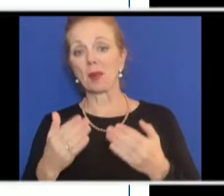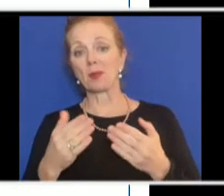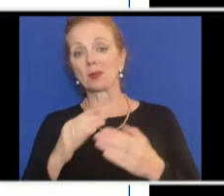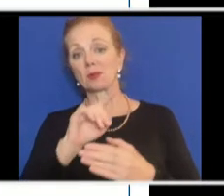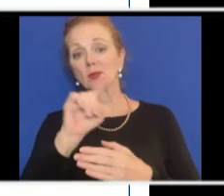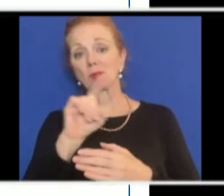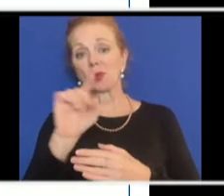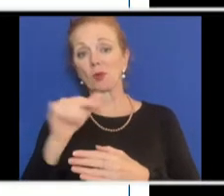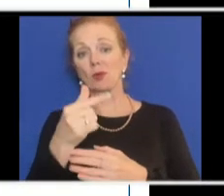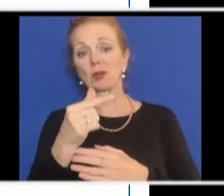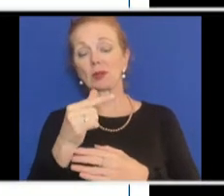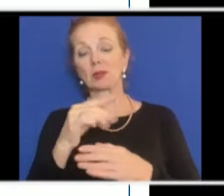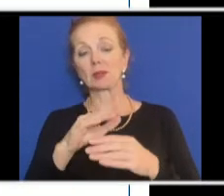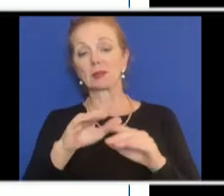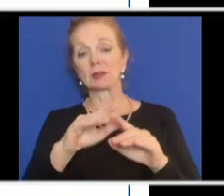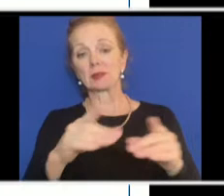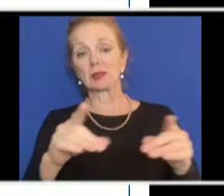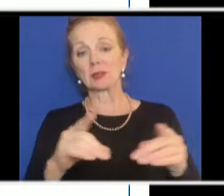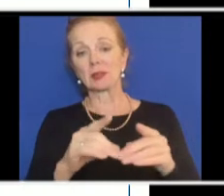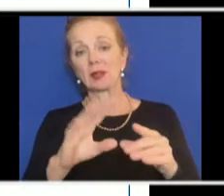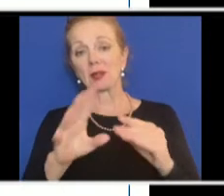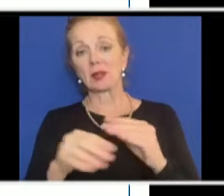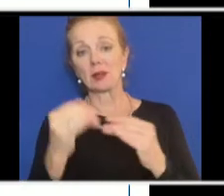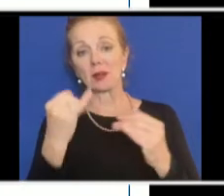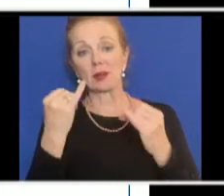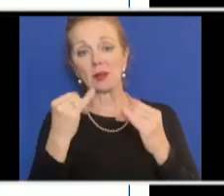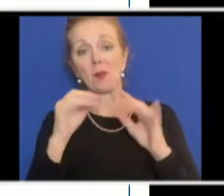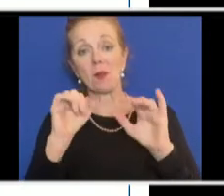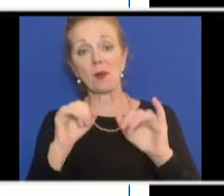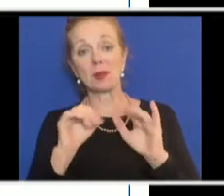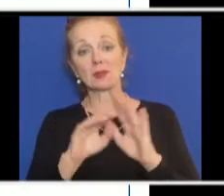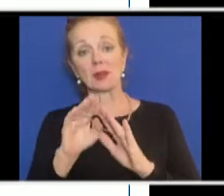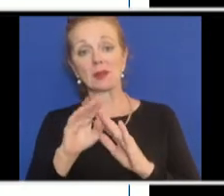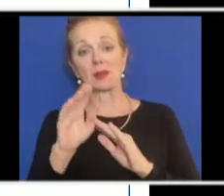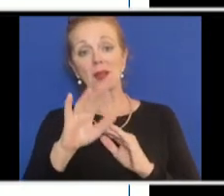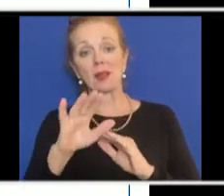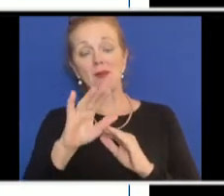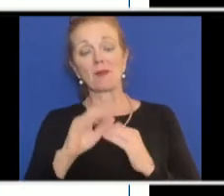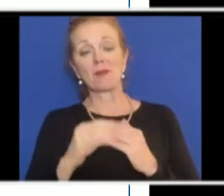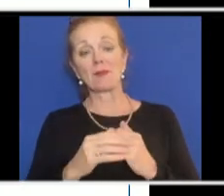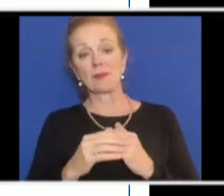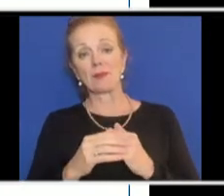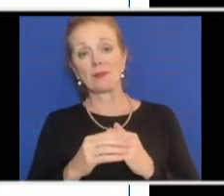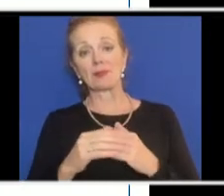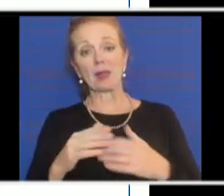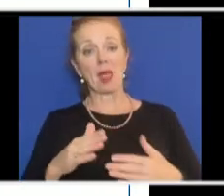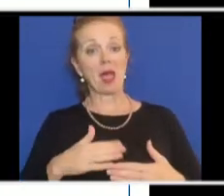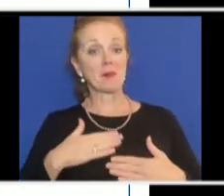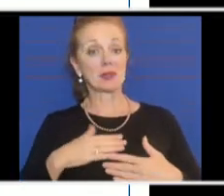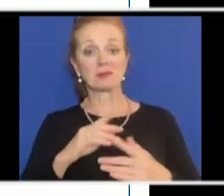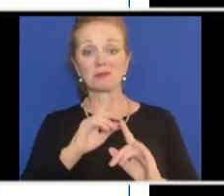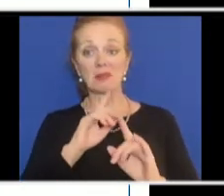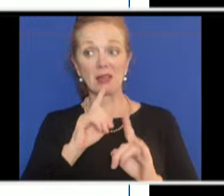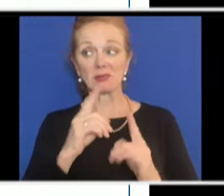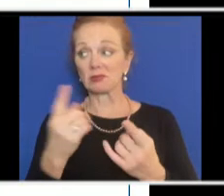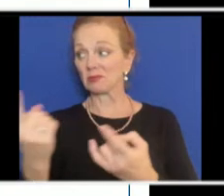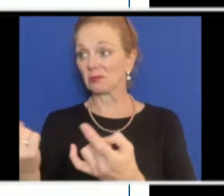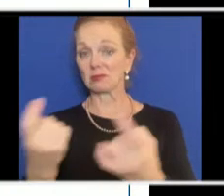and then some additional images of potential development scenarios we're happy to answer questions